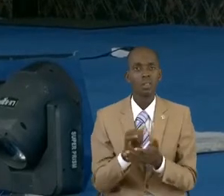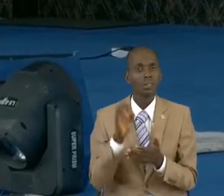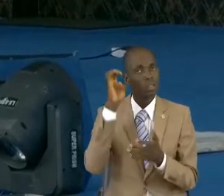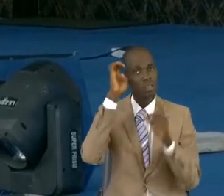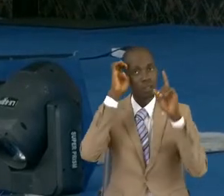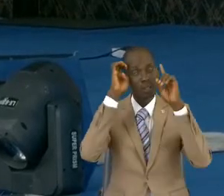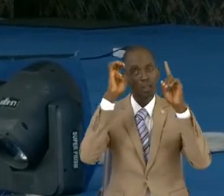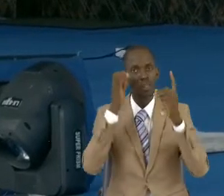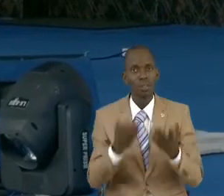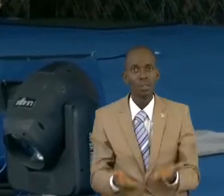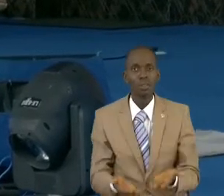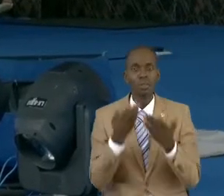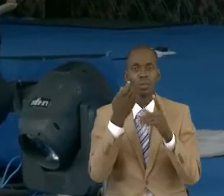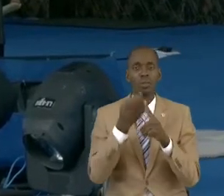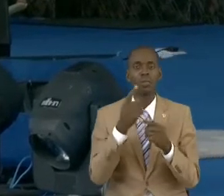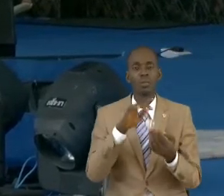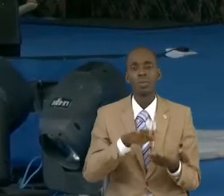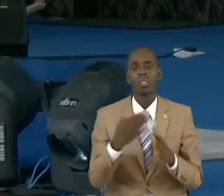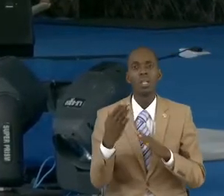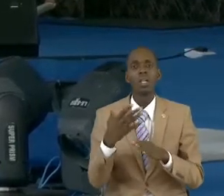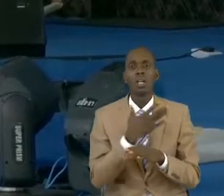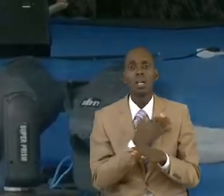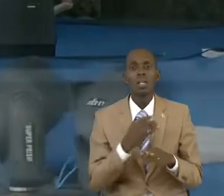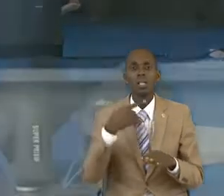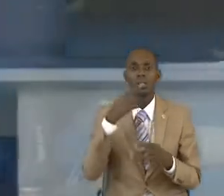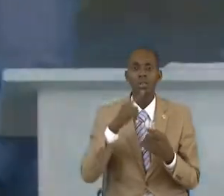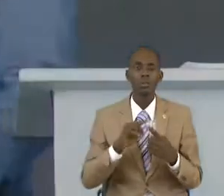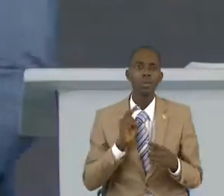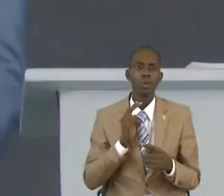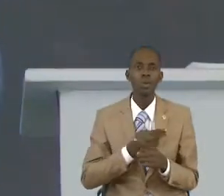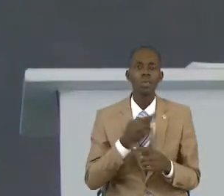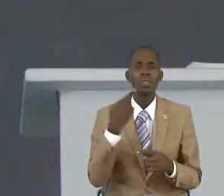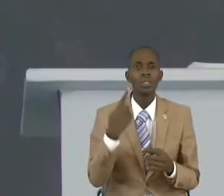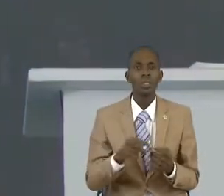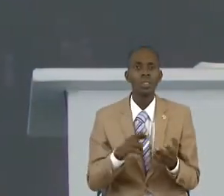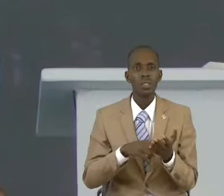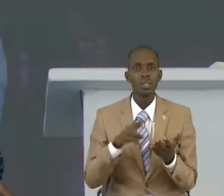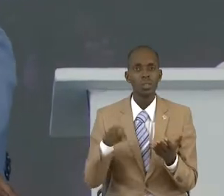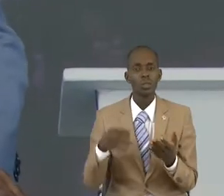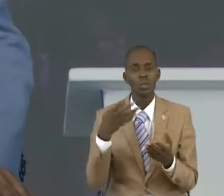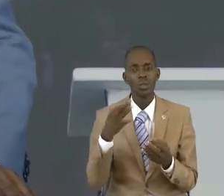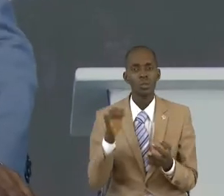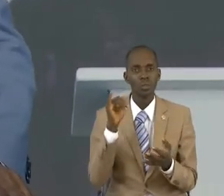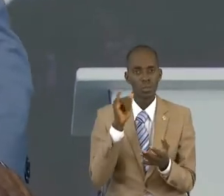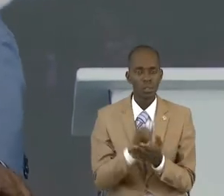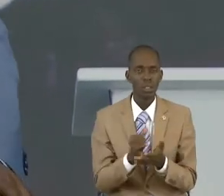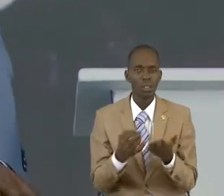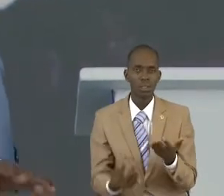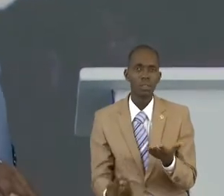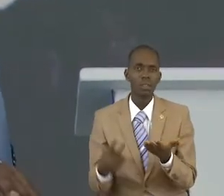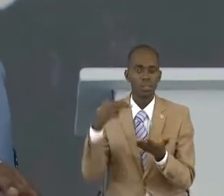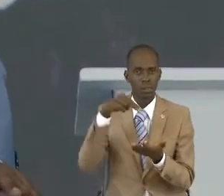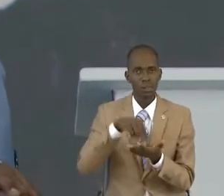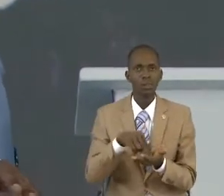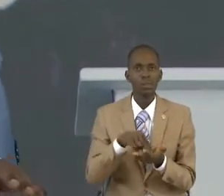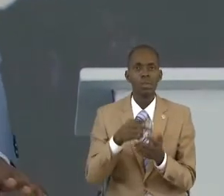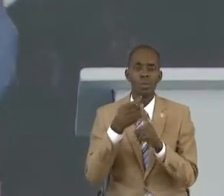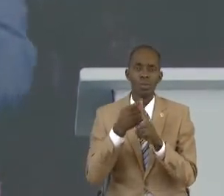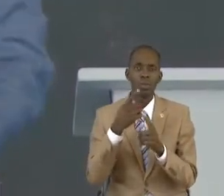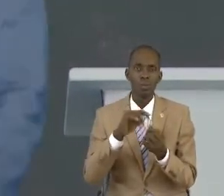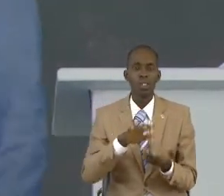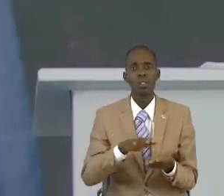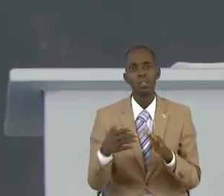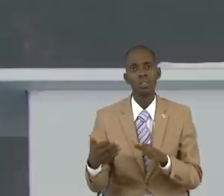And then he tells us the consequence of that resurrection from the dead.